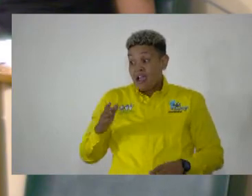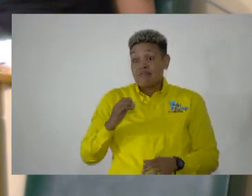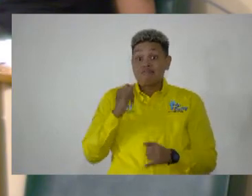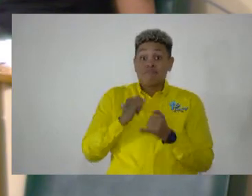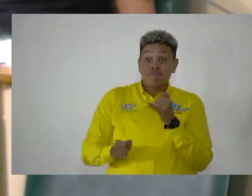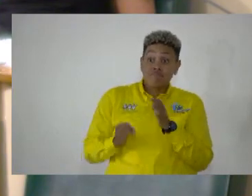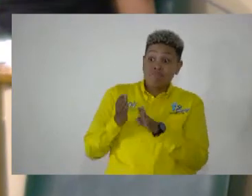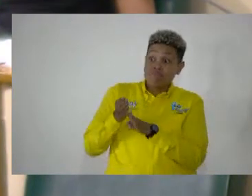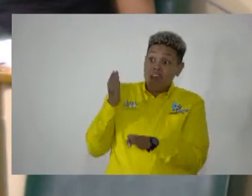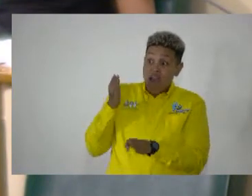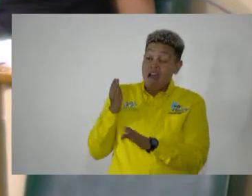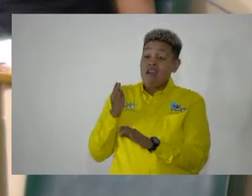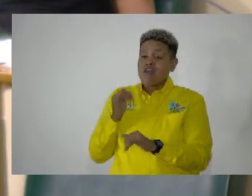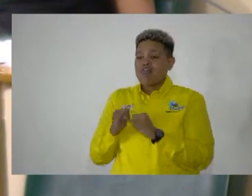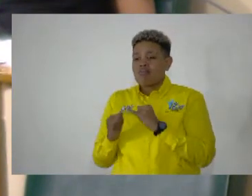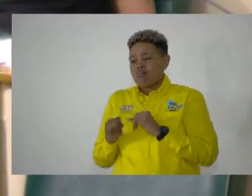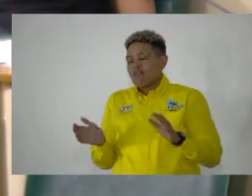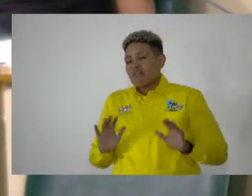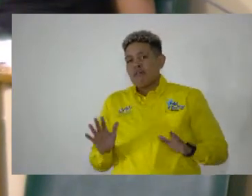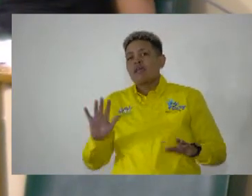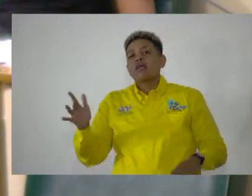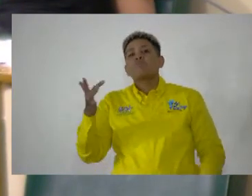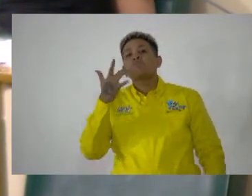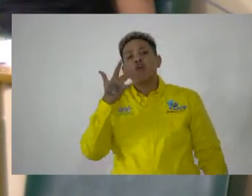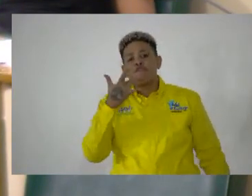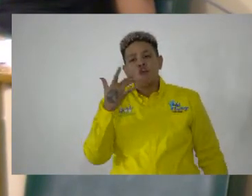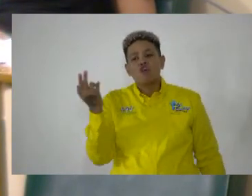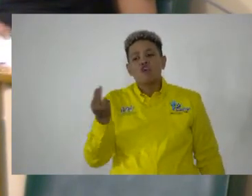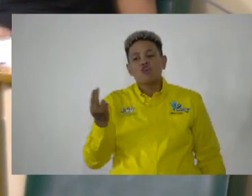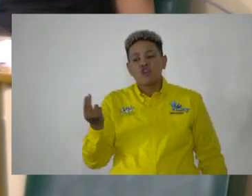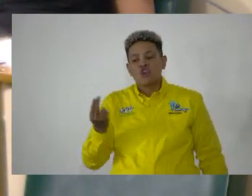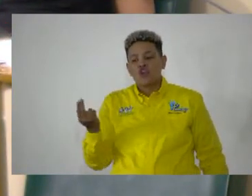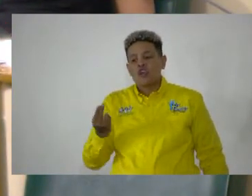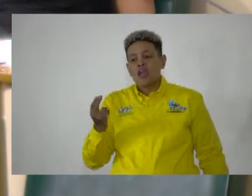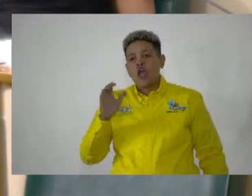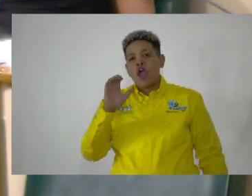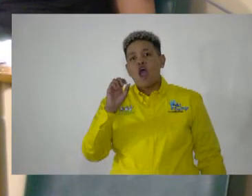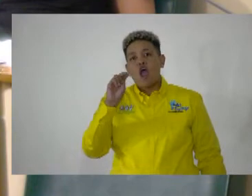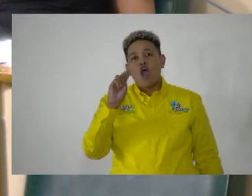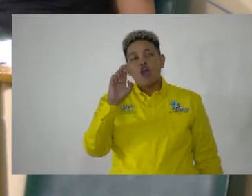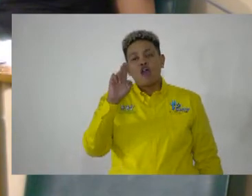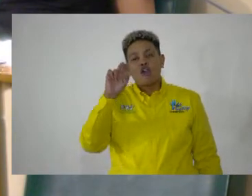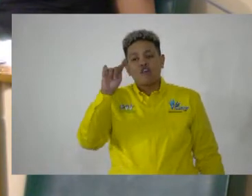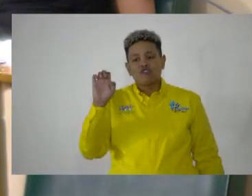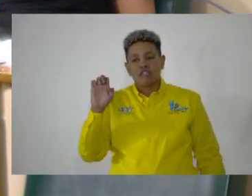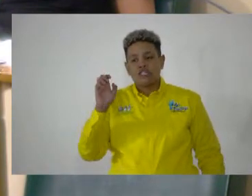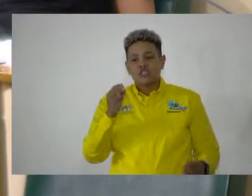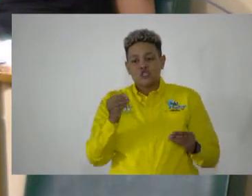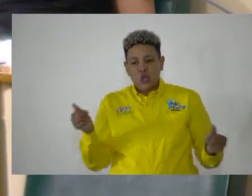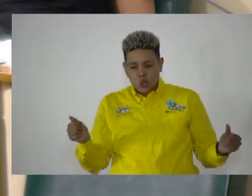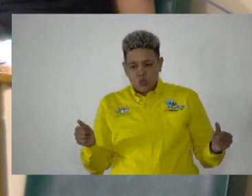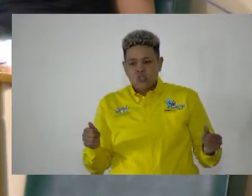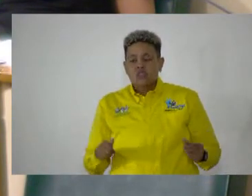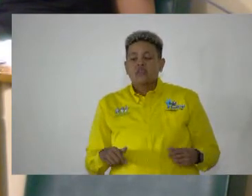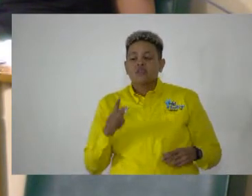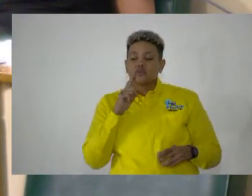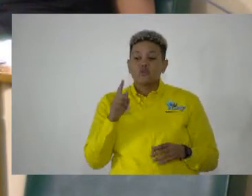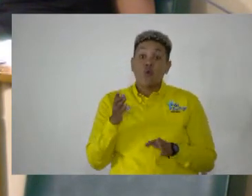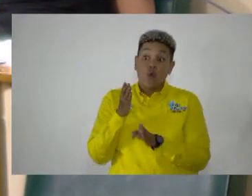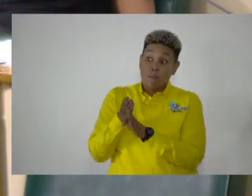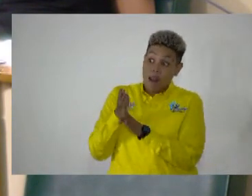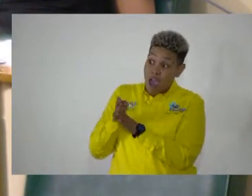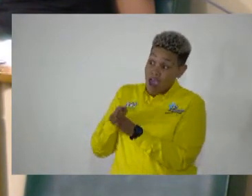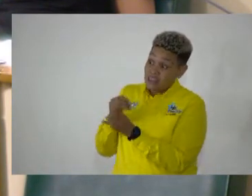steel. It does prefer the use of a concrete solution. So block and